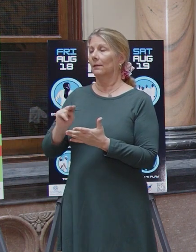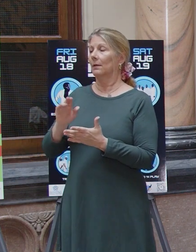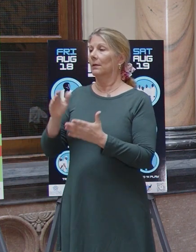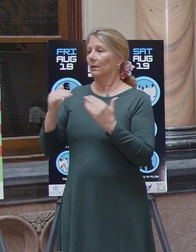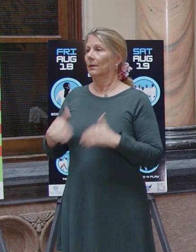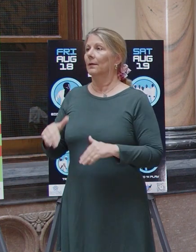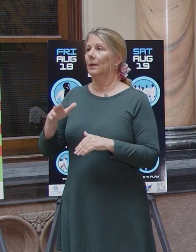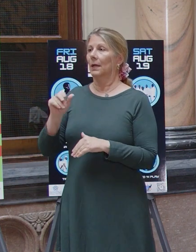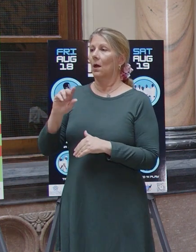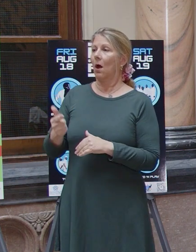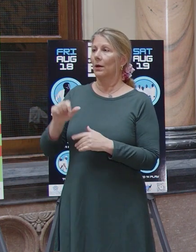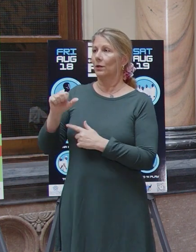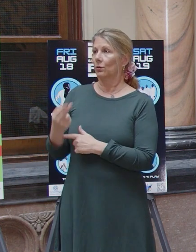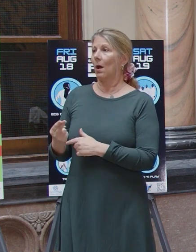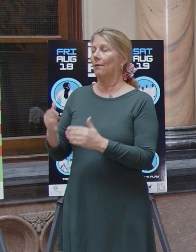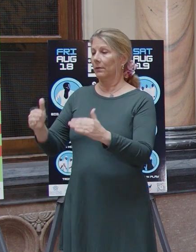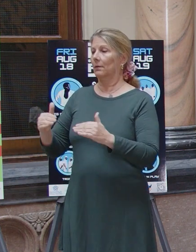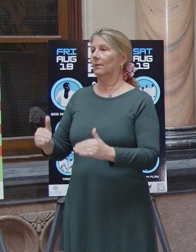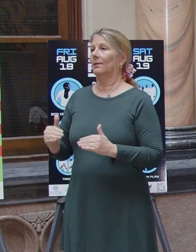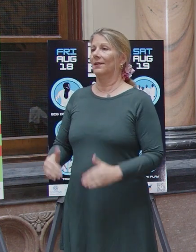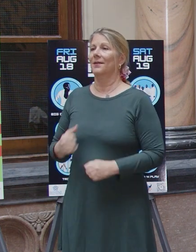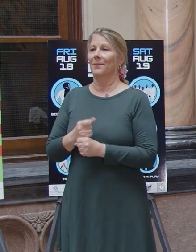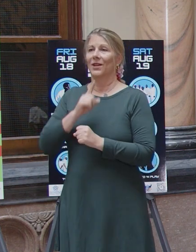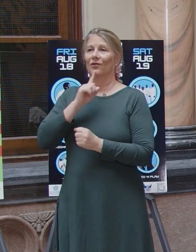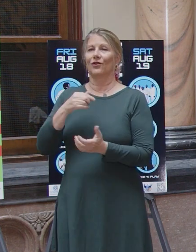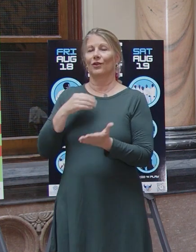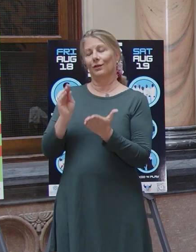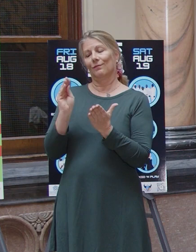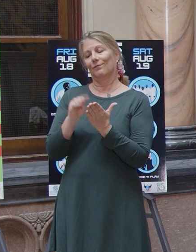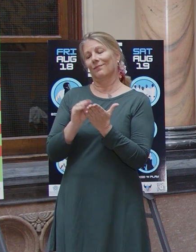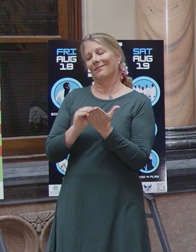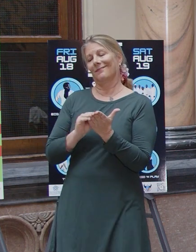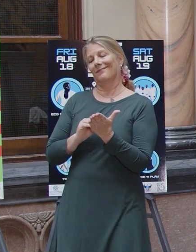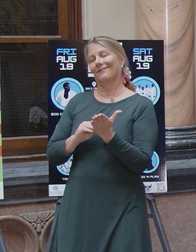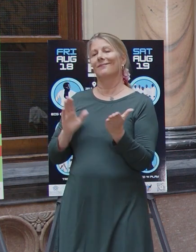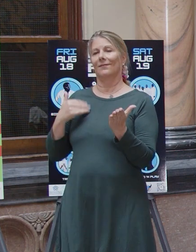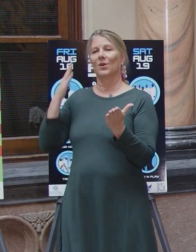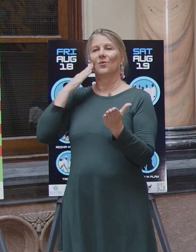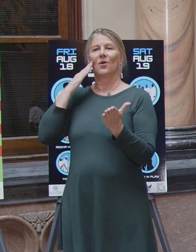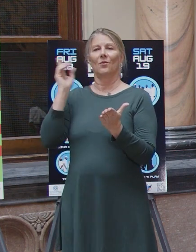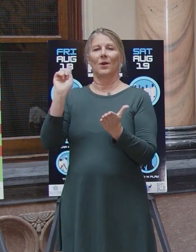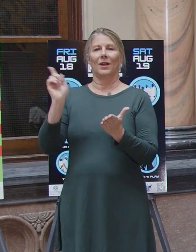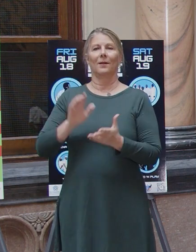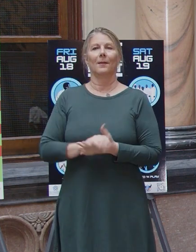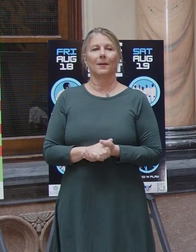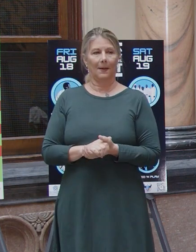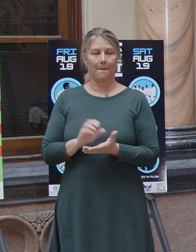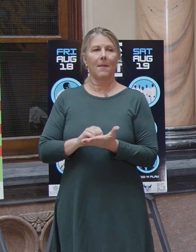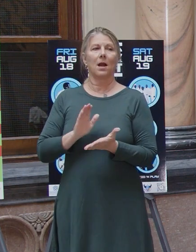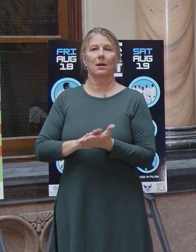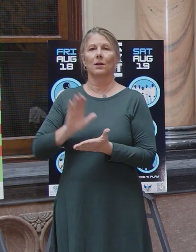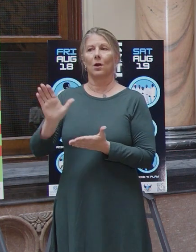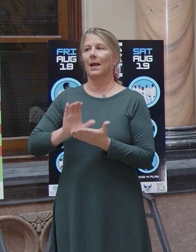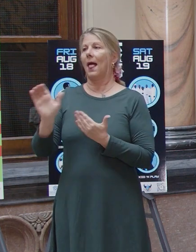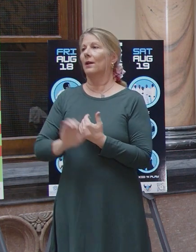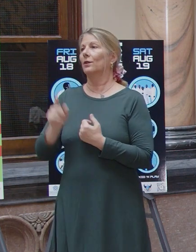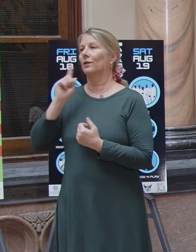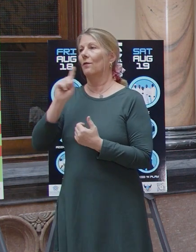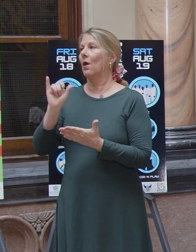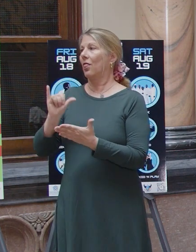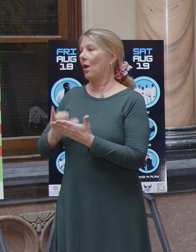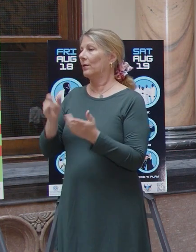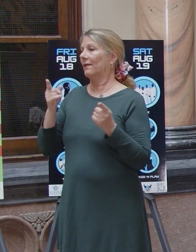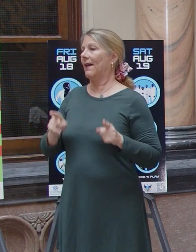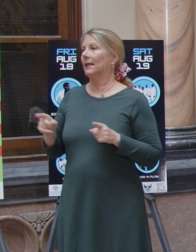August 12th. So you want to make sure that you are at all of those places, for sure. So mark your calendars for those.